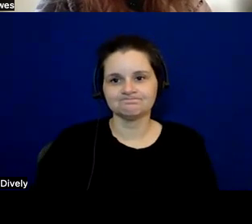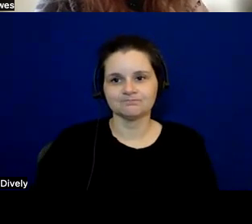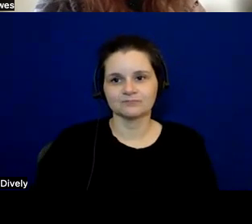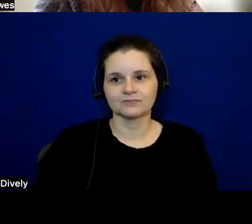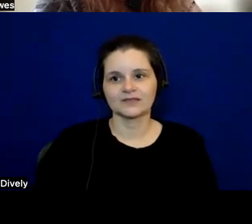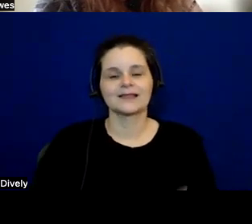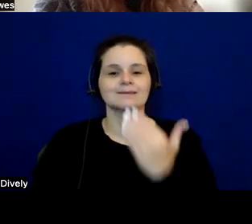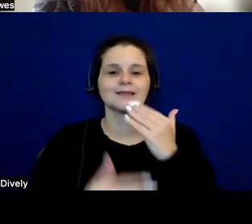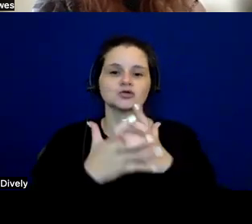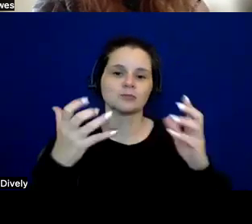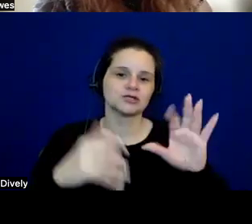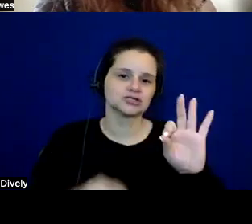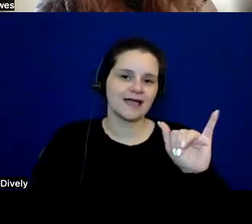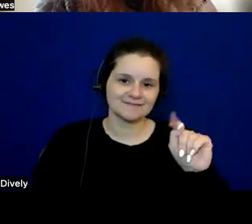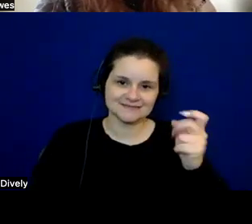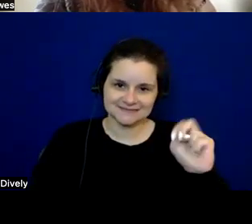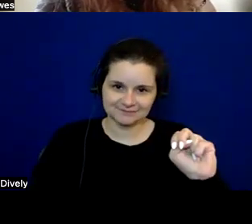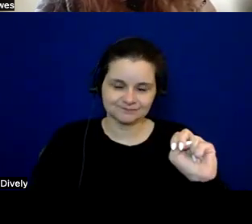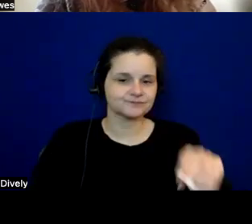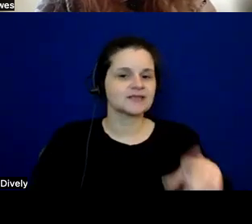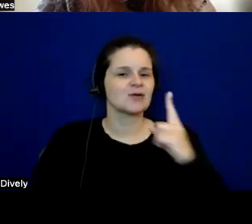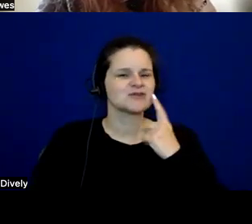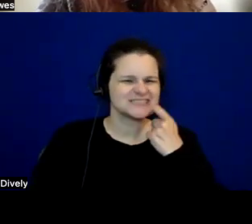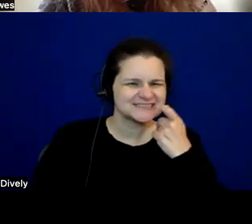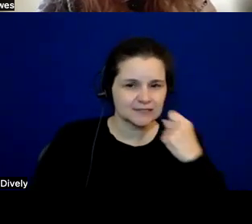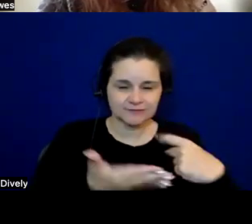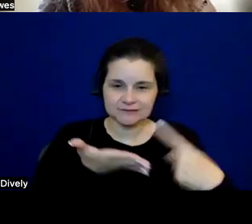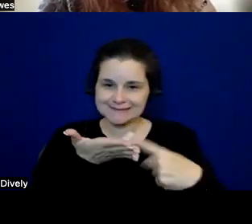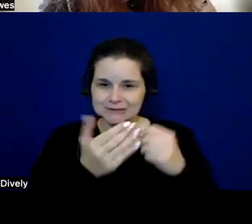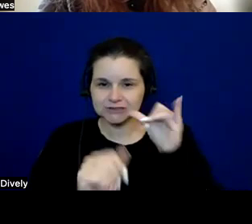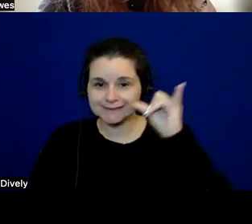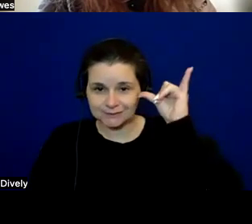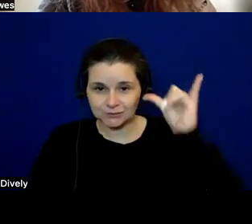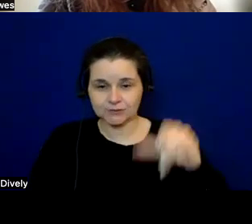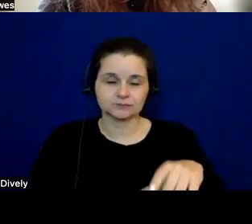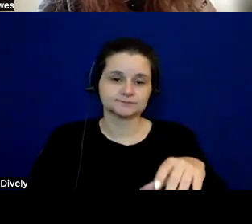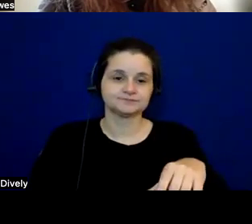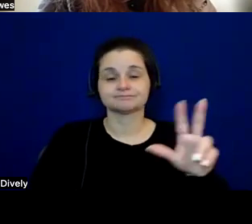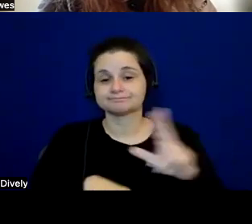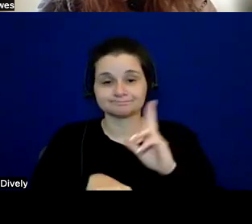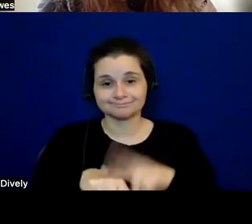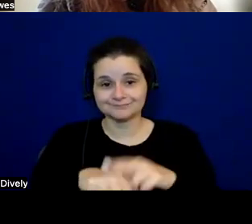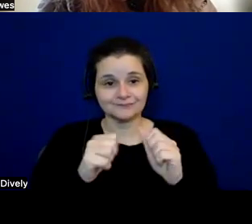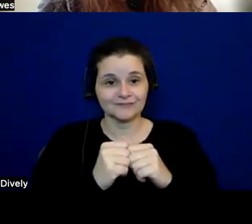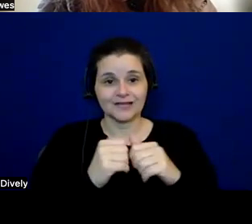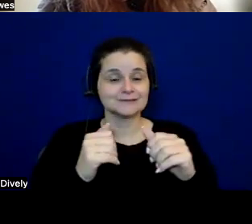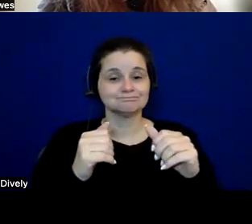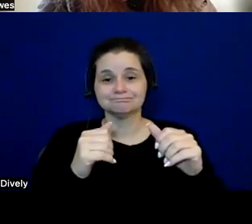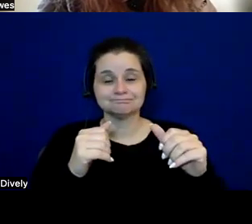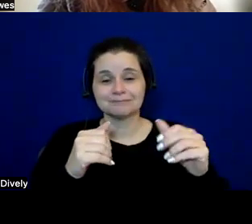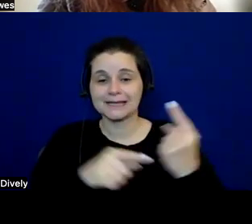Afton. I was just having this conversation yesterday because, of course, even when I'm in casual social